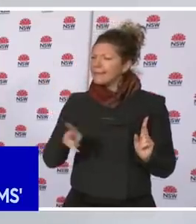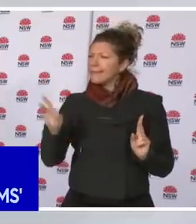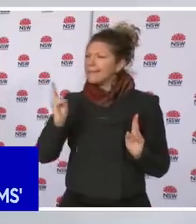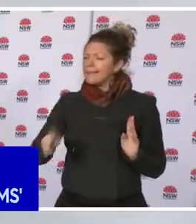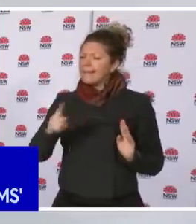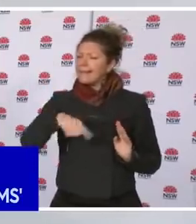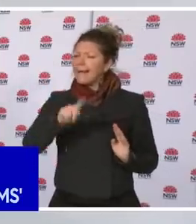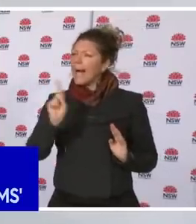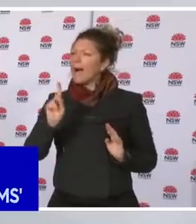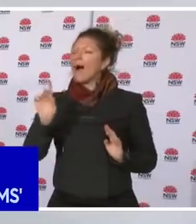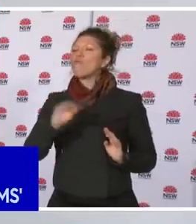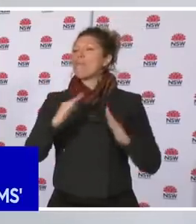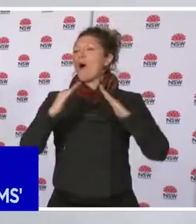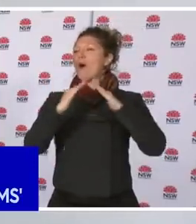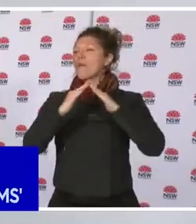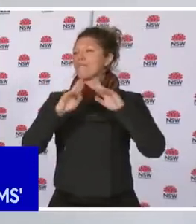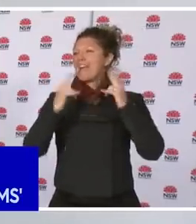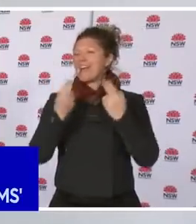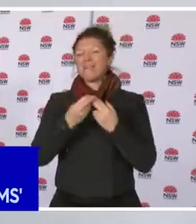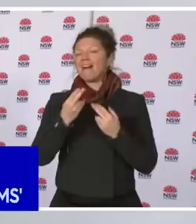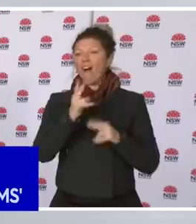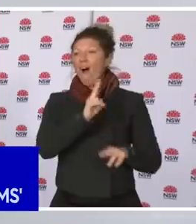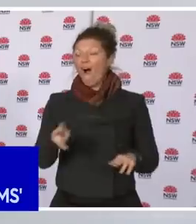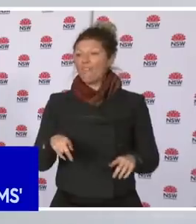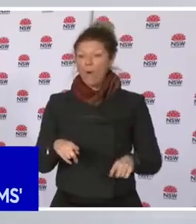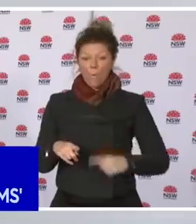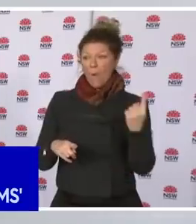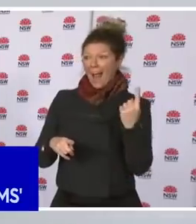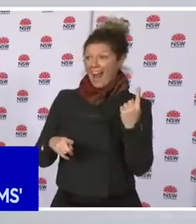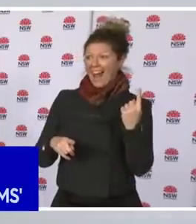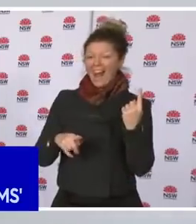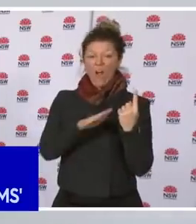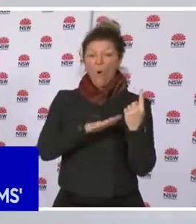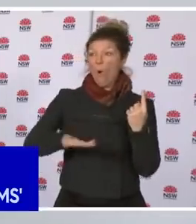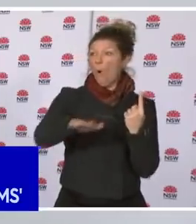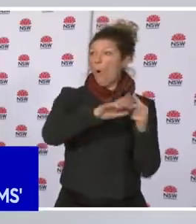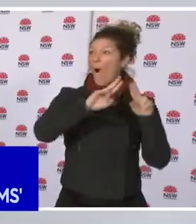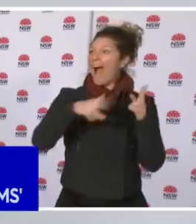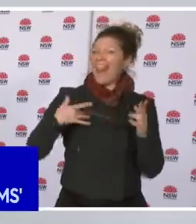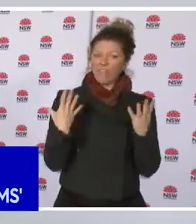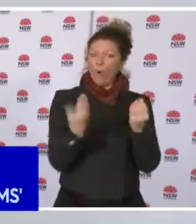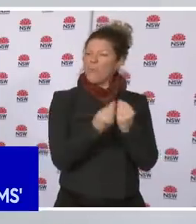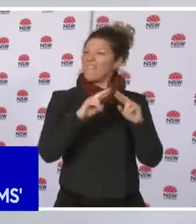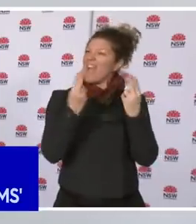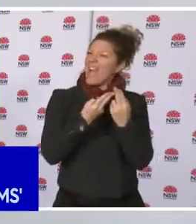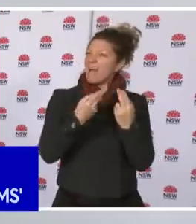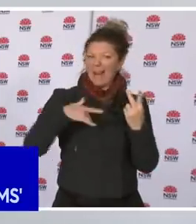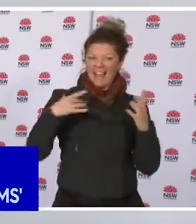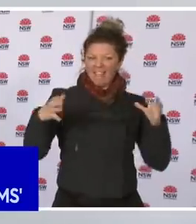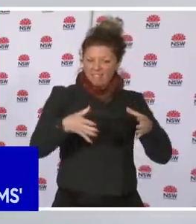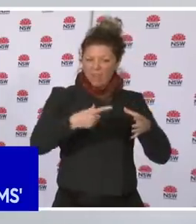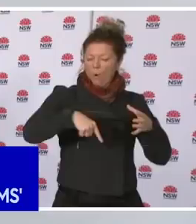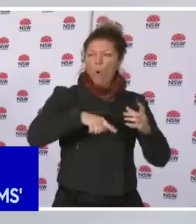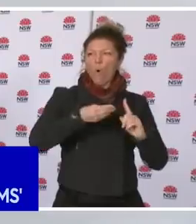once we find one case in a household, the remaining household members soon are almost positive at the time of detection or